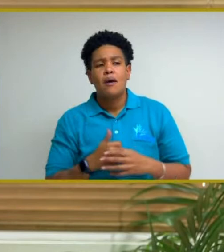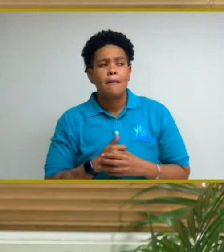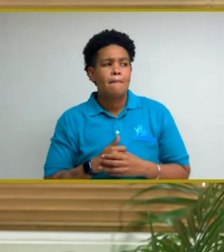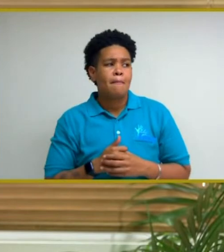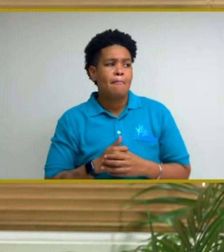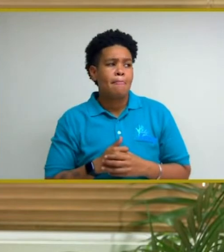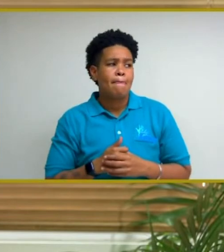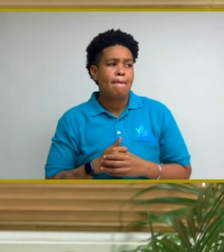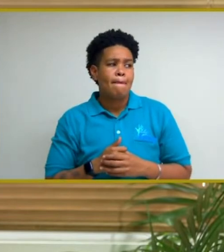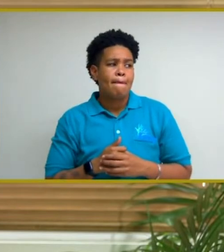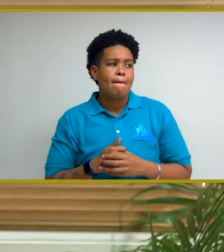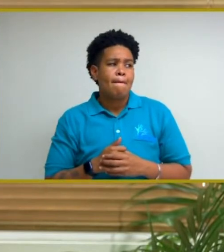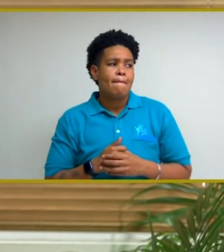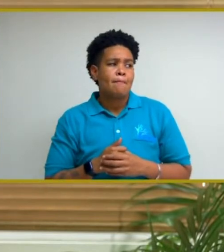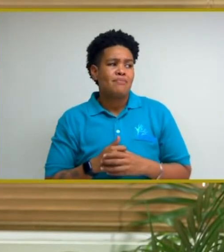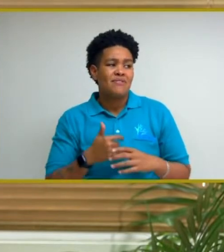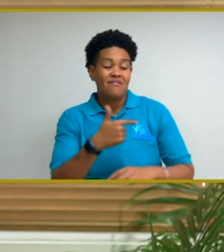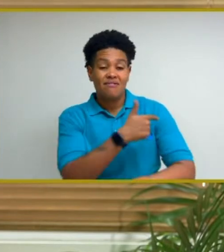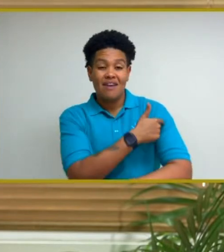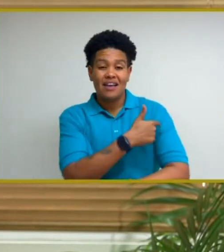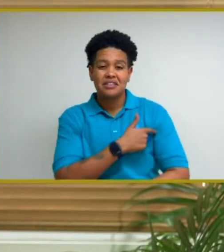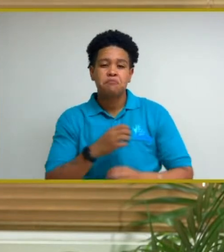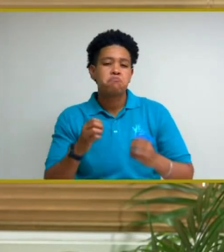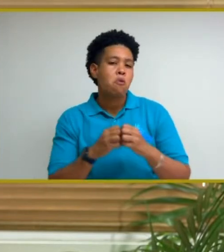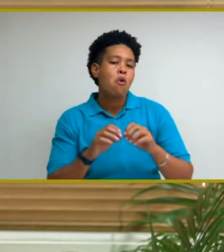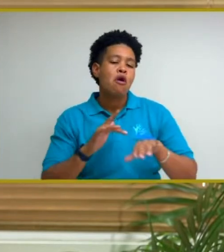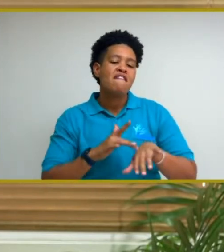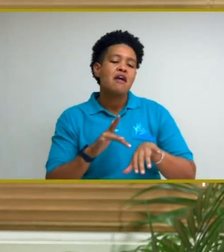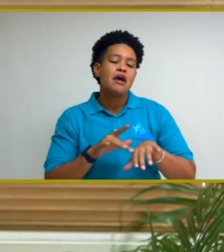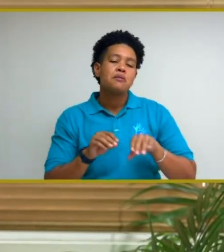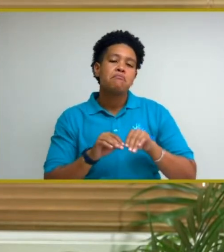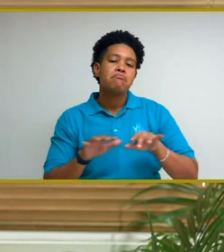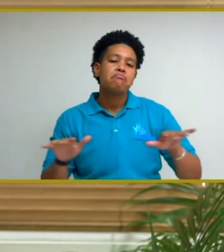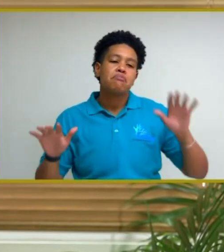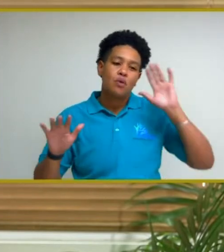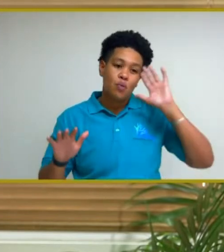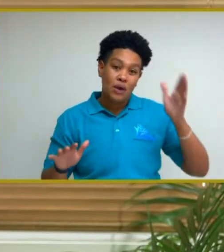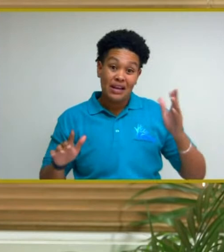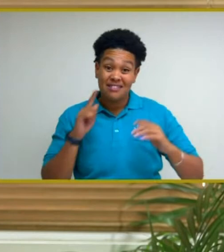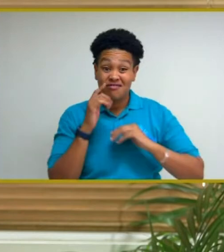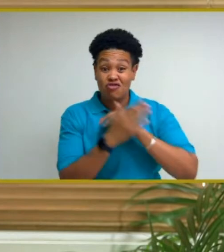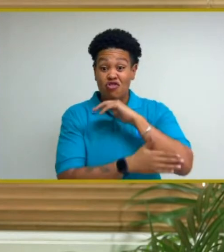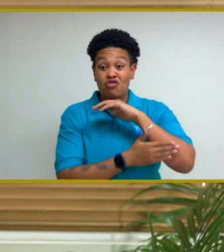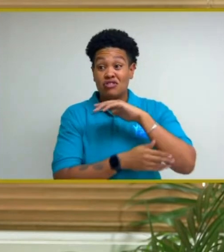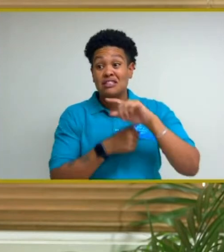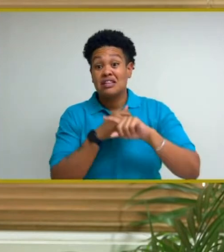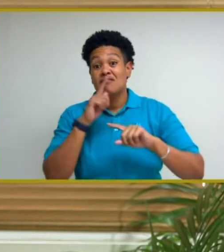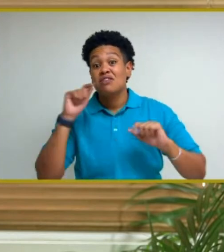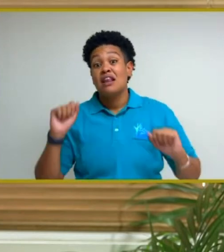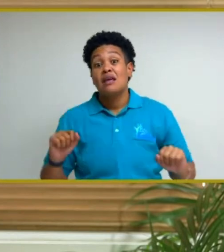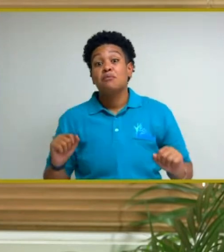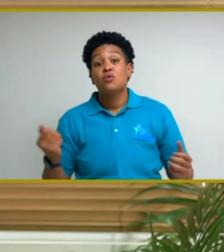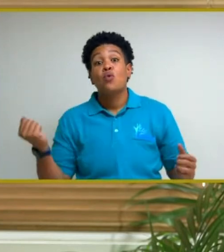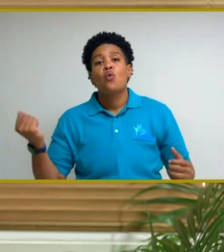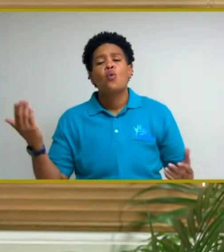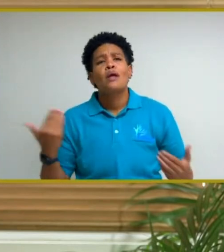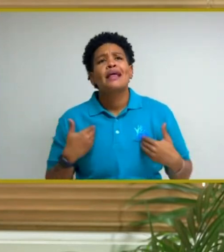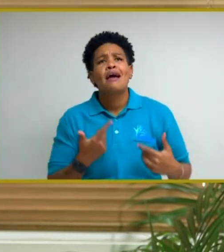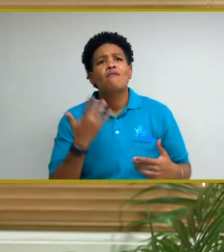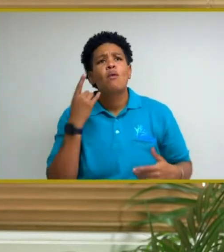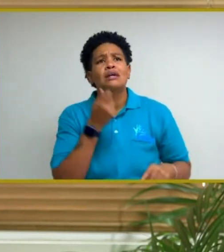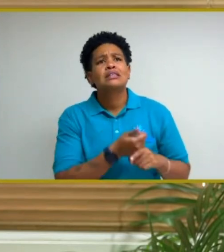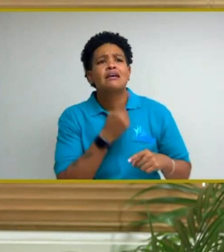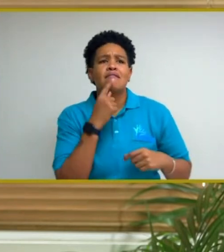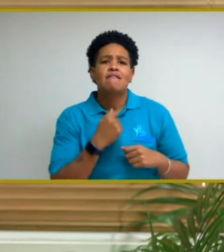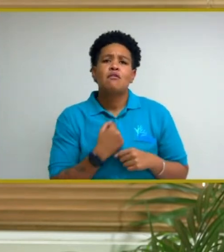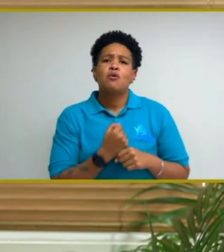that the market for vaccines will free up a bit as countries that have been able to hold on to what they have because they have the